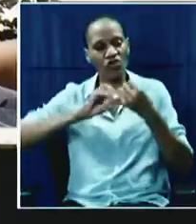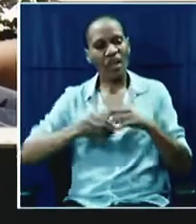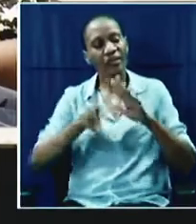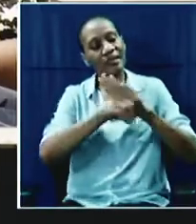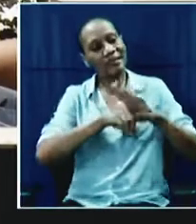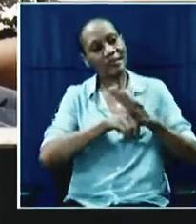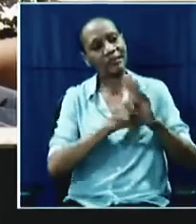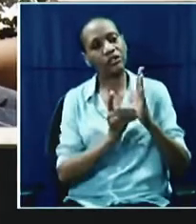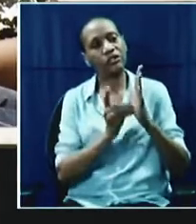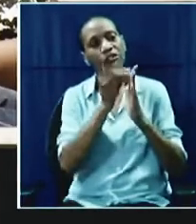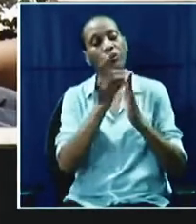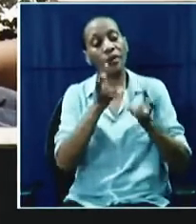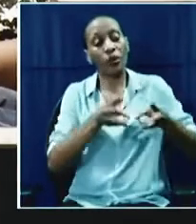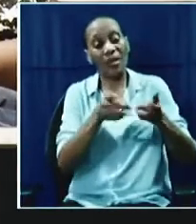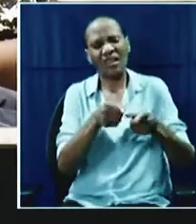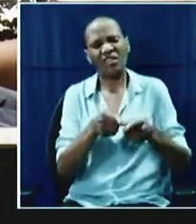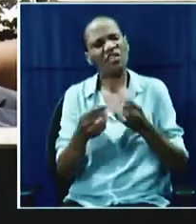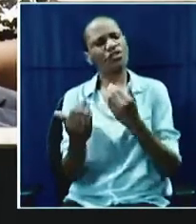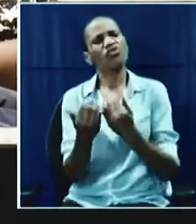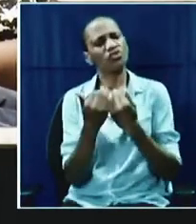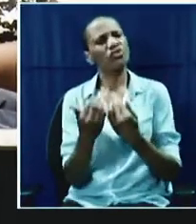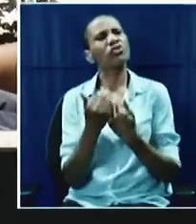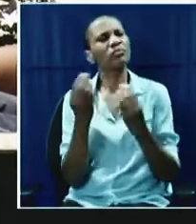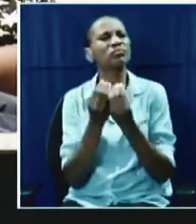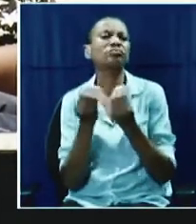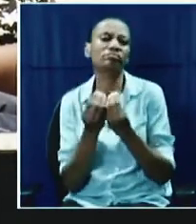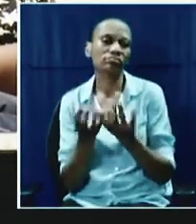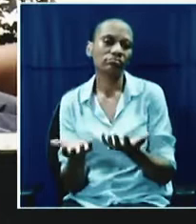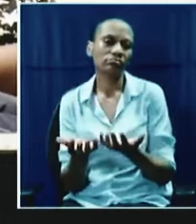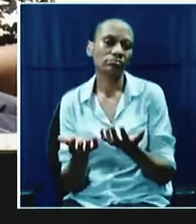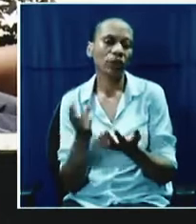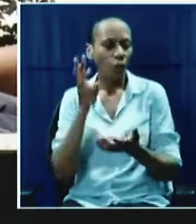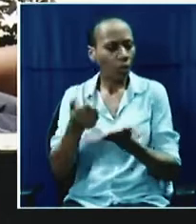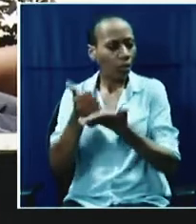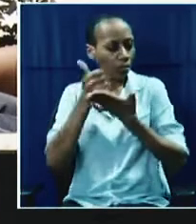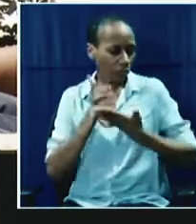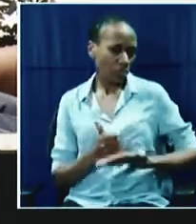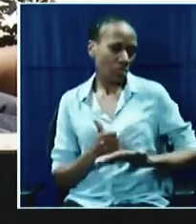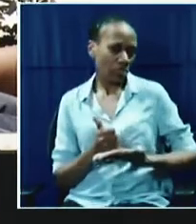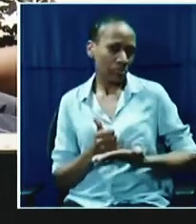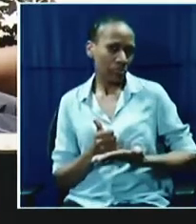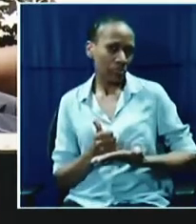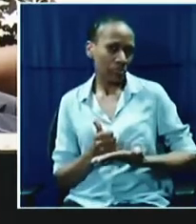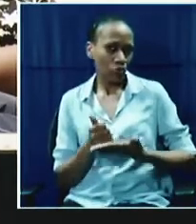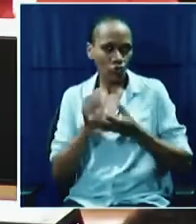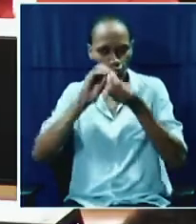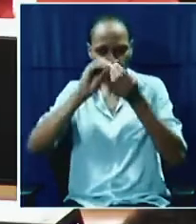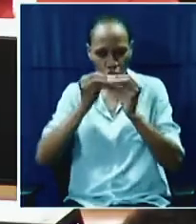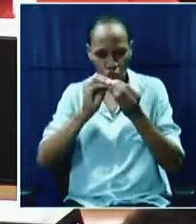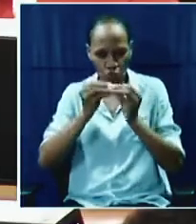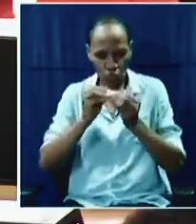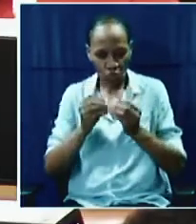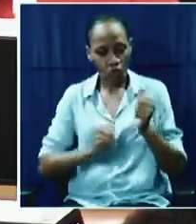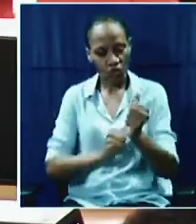development model has taught us some lessons that will help us to refine our